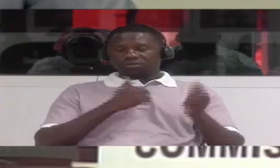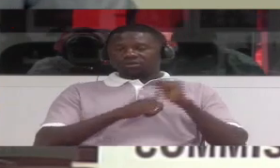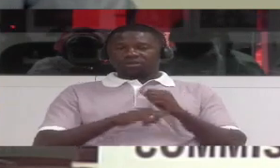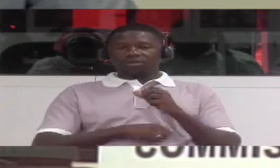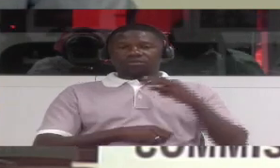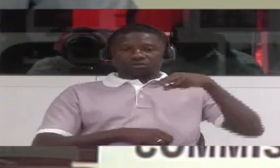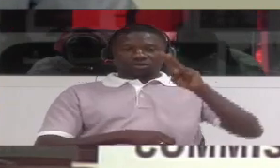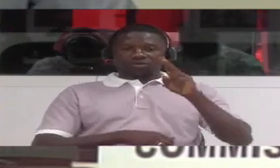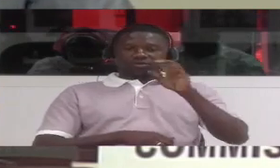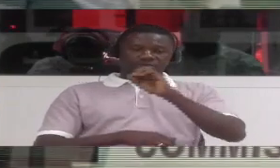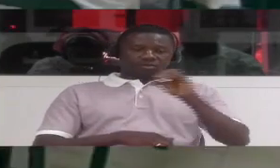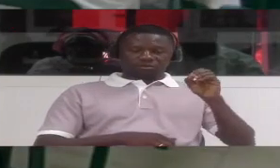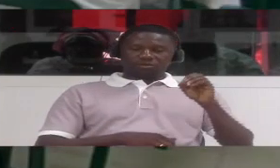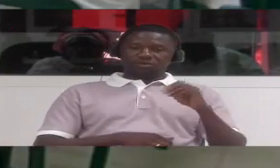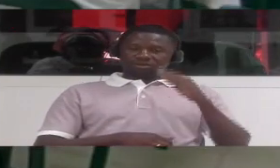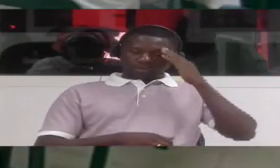adjourned.